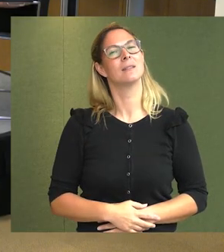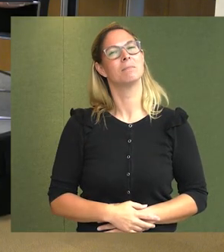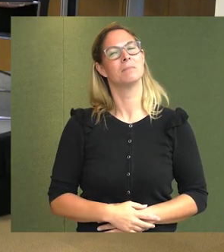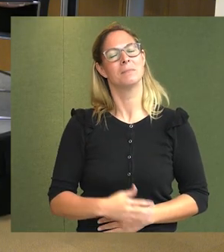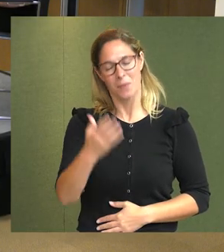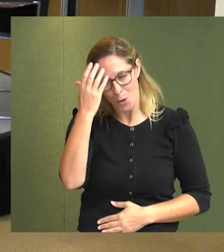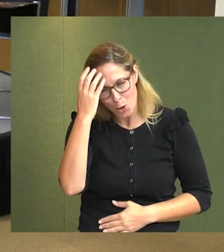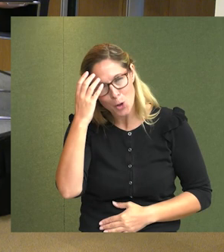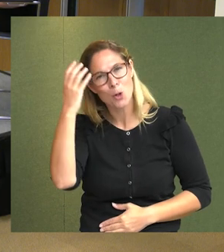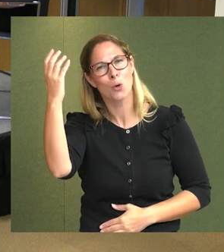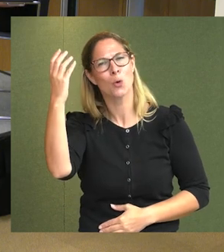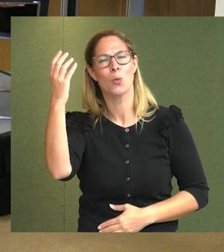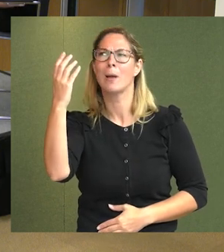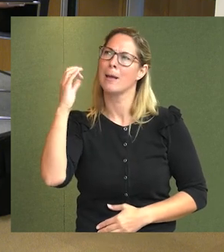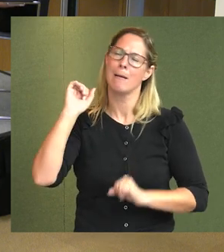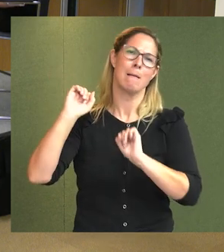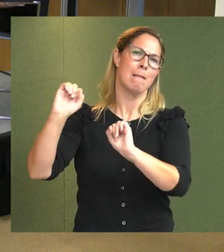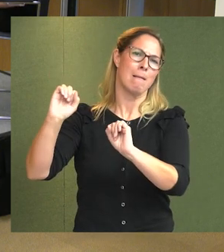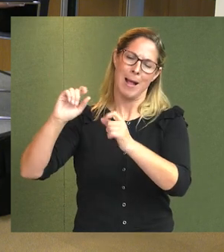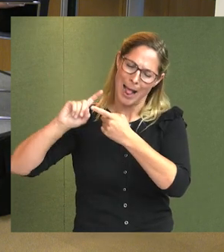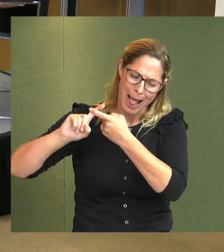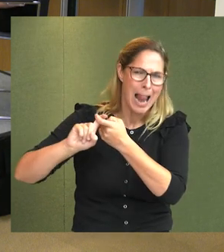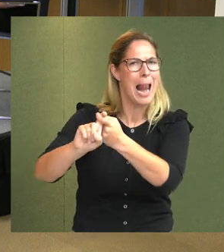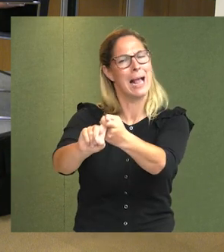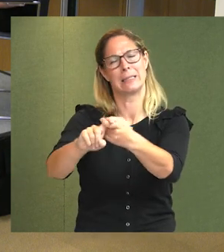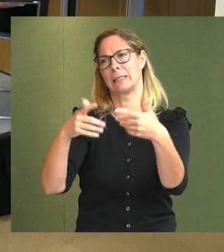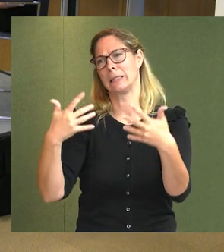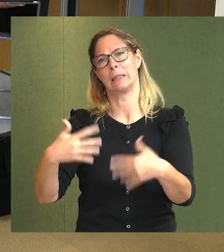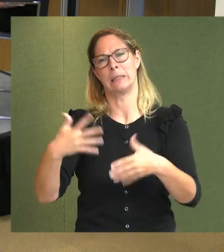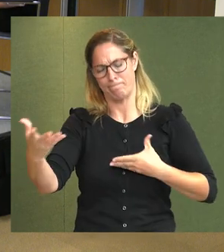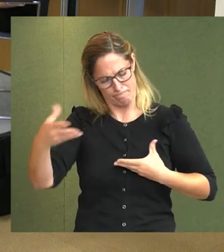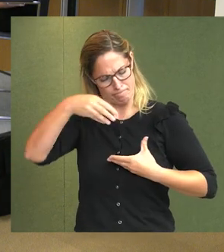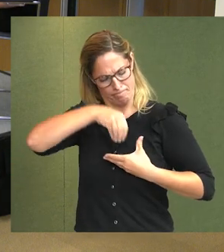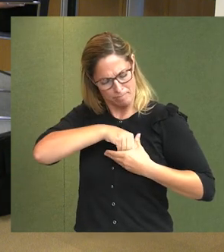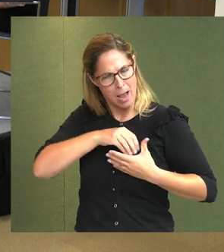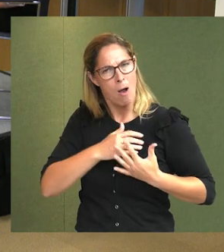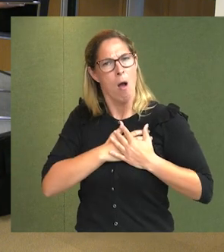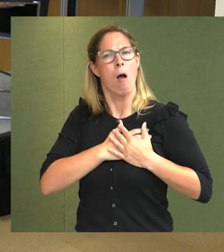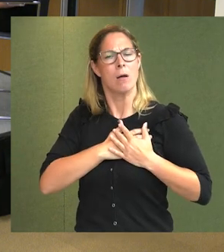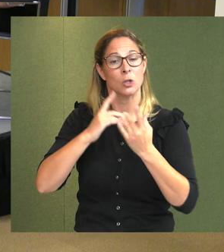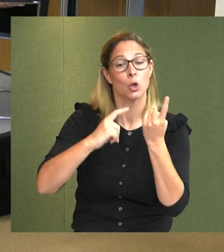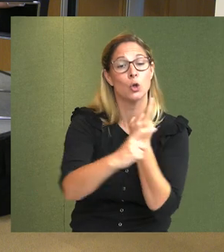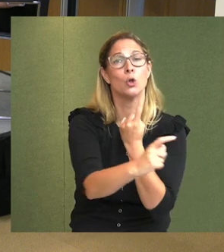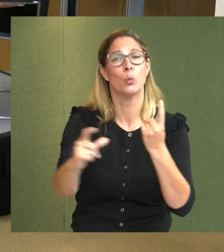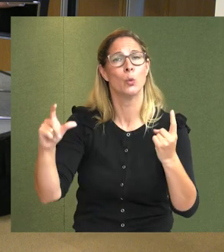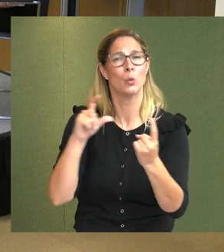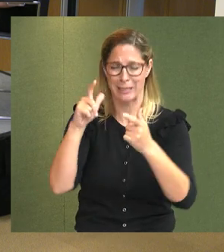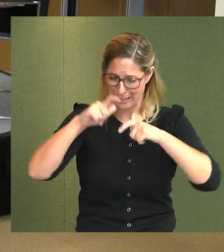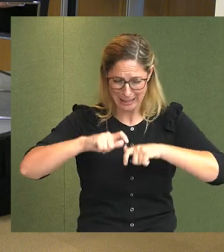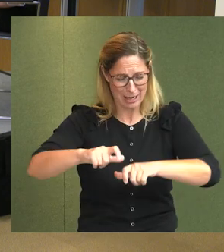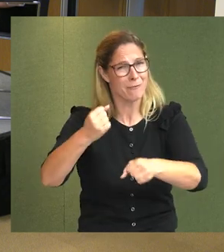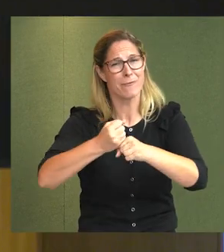an extraordinary legacy that will endure in our hearts and in communities for generations to